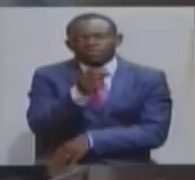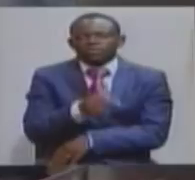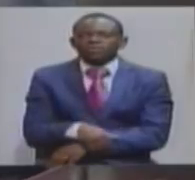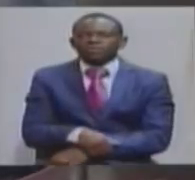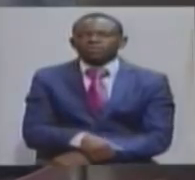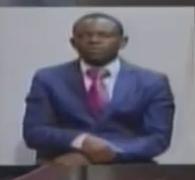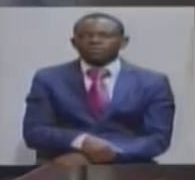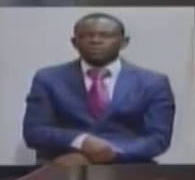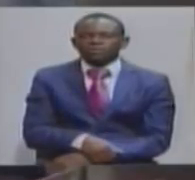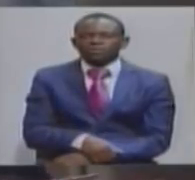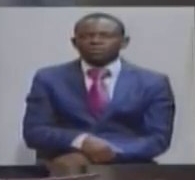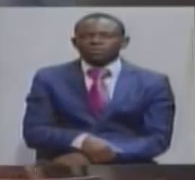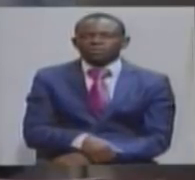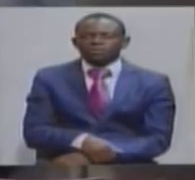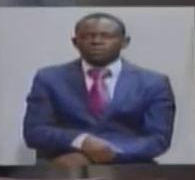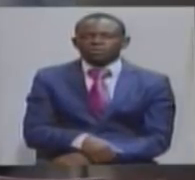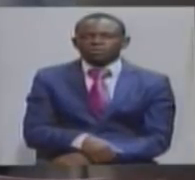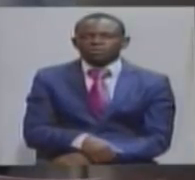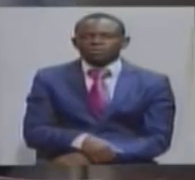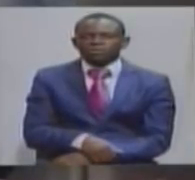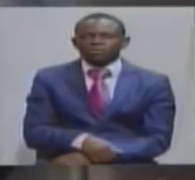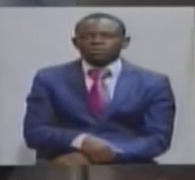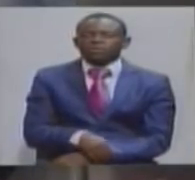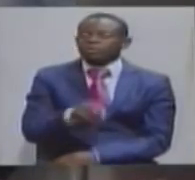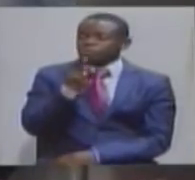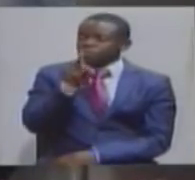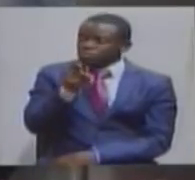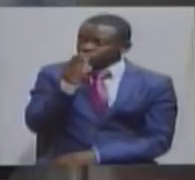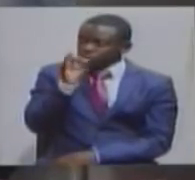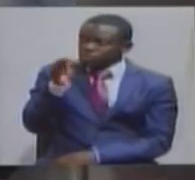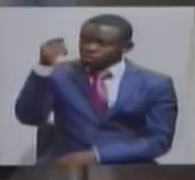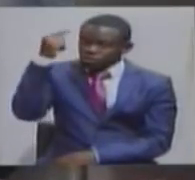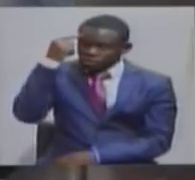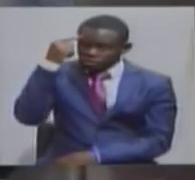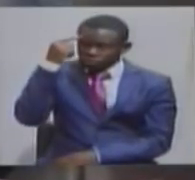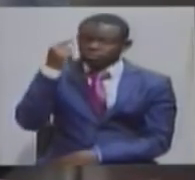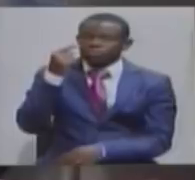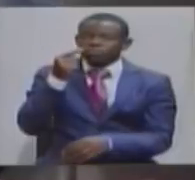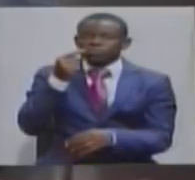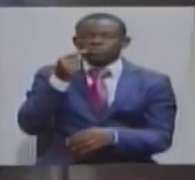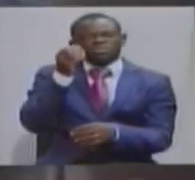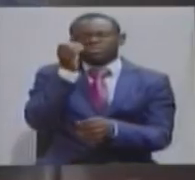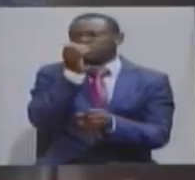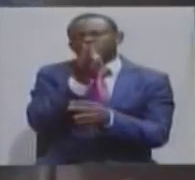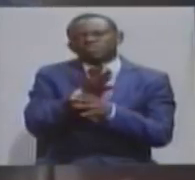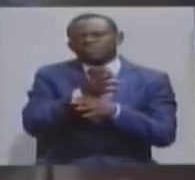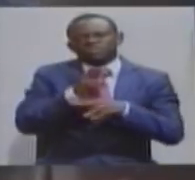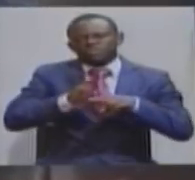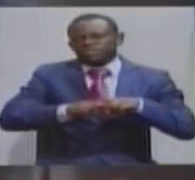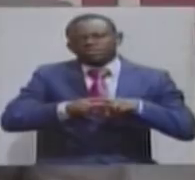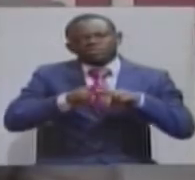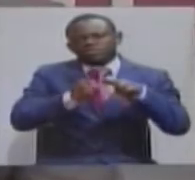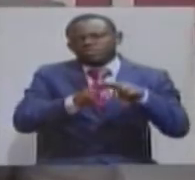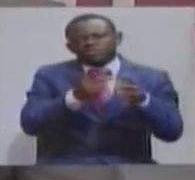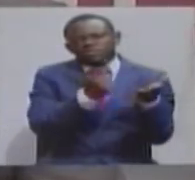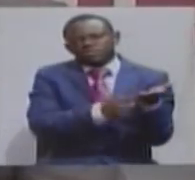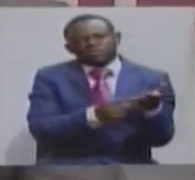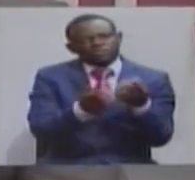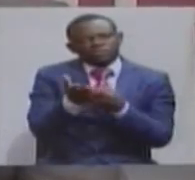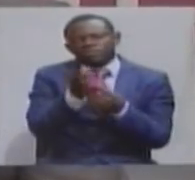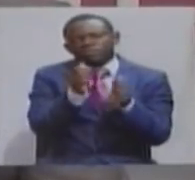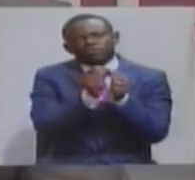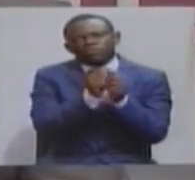government and party have always been ready to dialogue. And as we stand